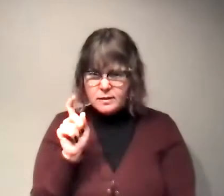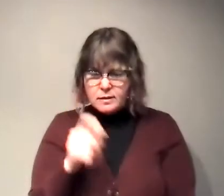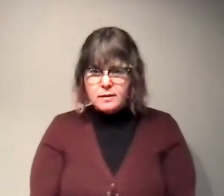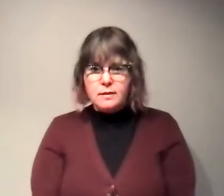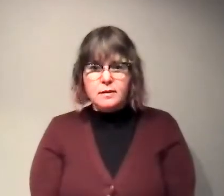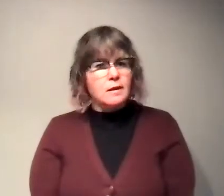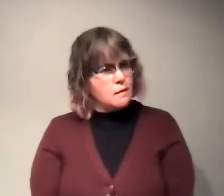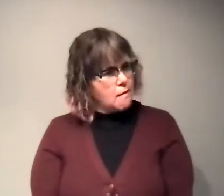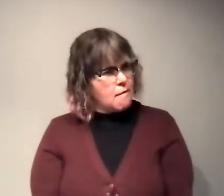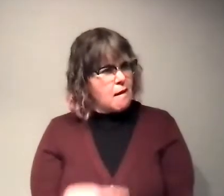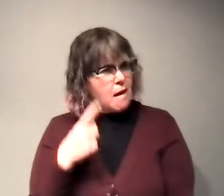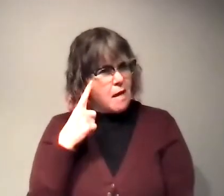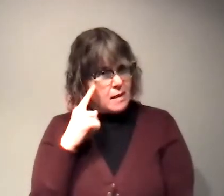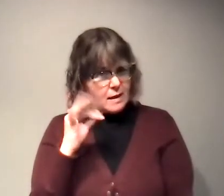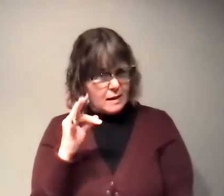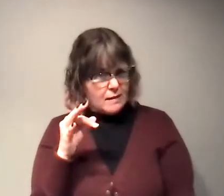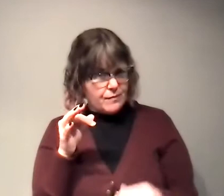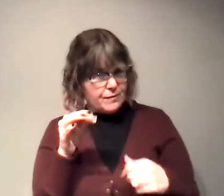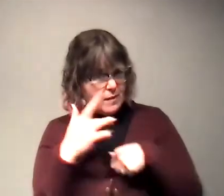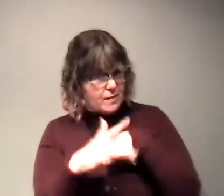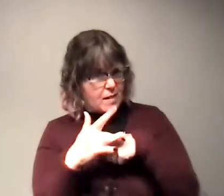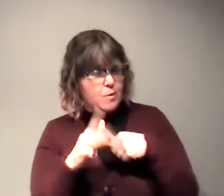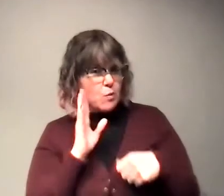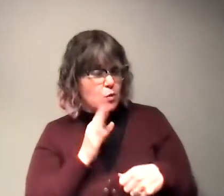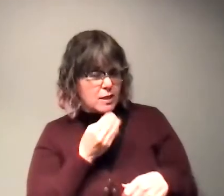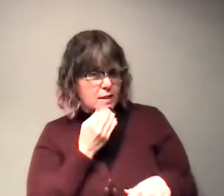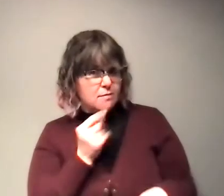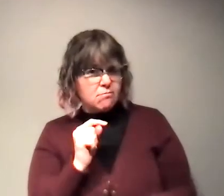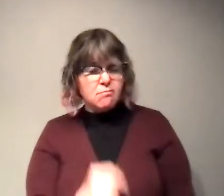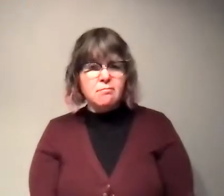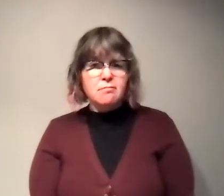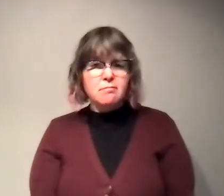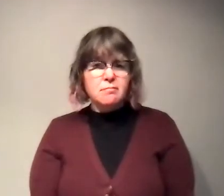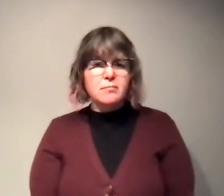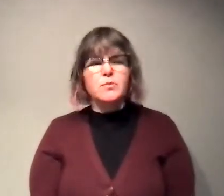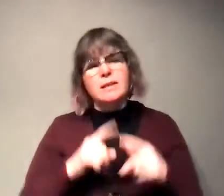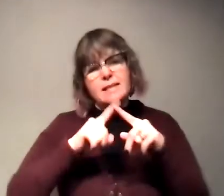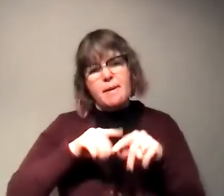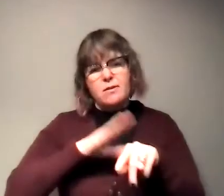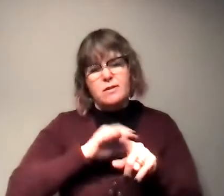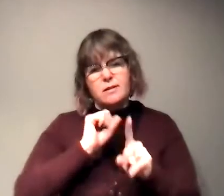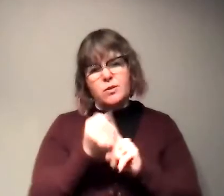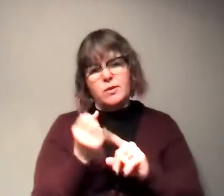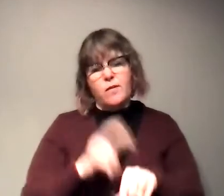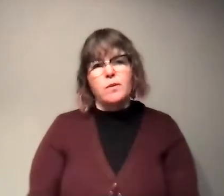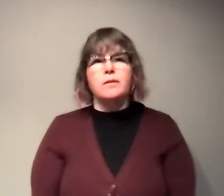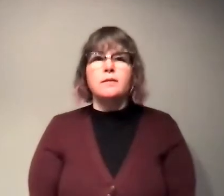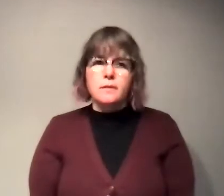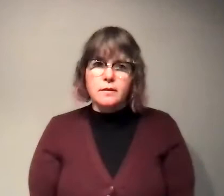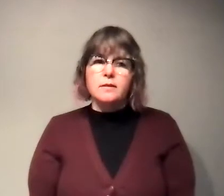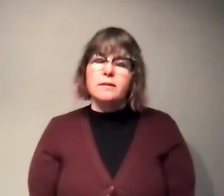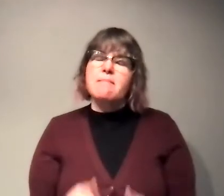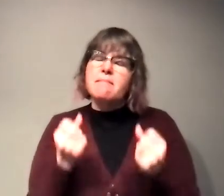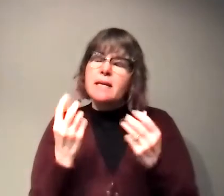I think if they can get them, I think that they would. It depends on the situation, of course. A lot of things eat